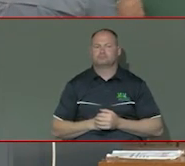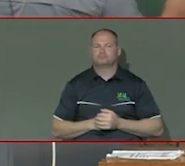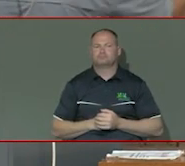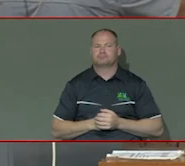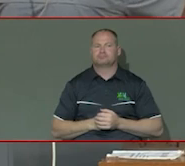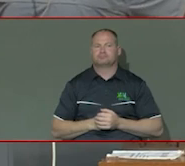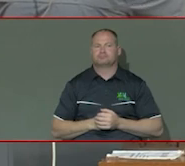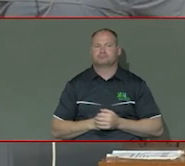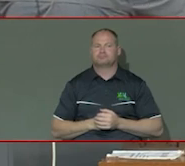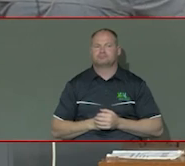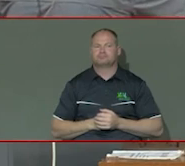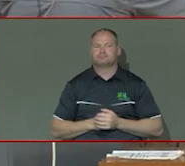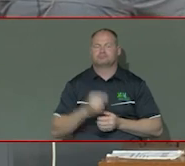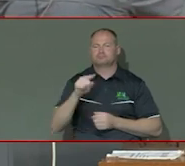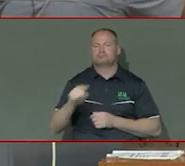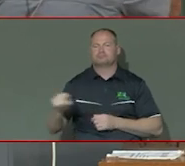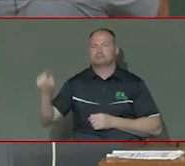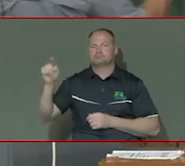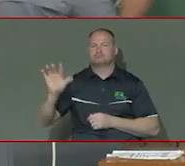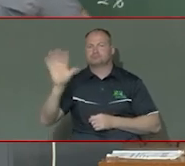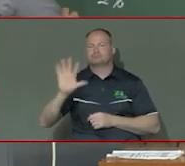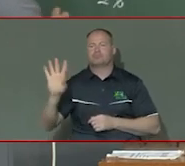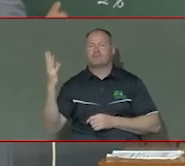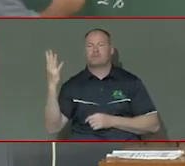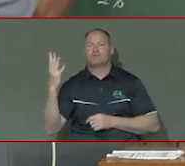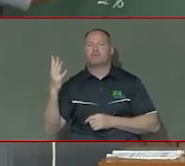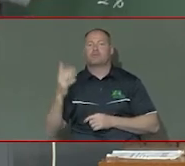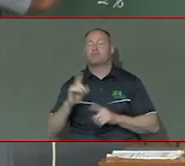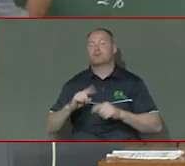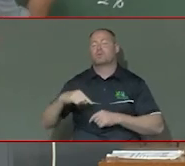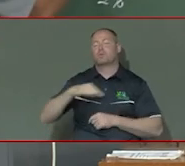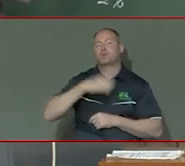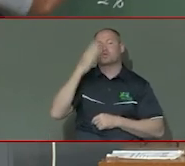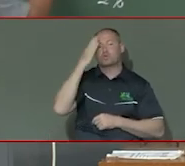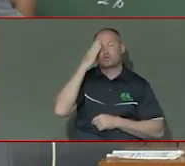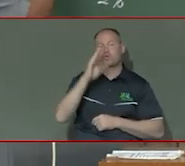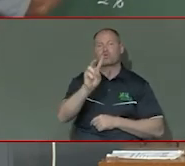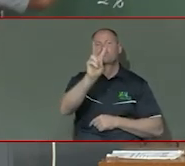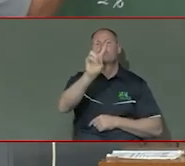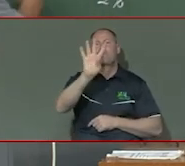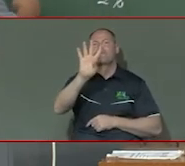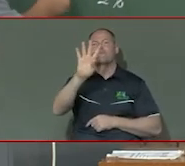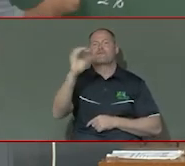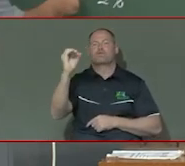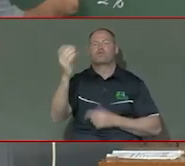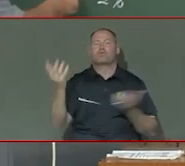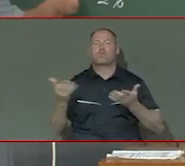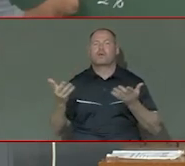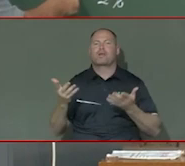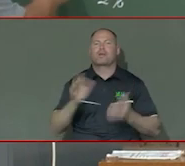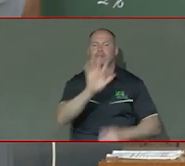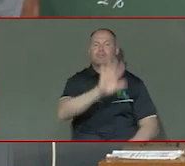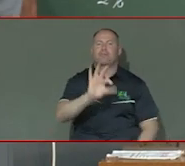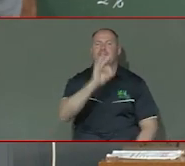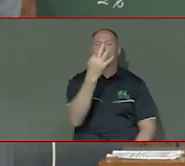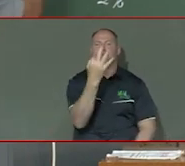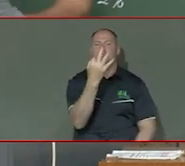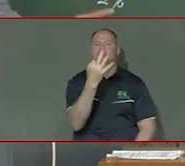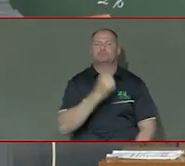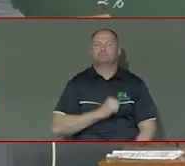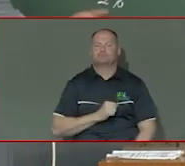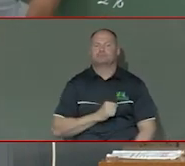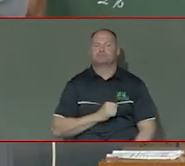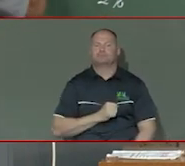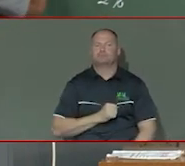quadrant, 270 back to 360 is the fourth quadrant. 240 lies in the third quadrant. It lies